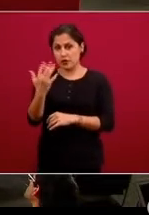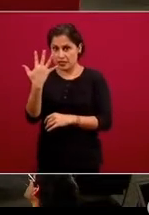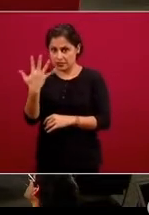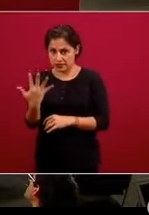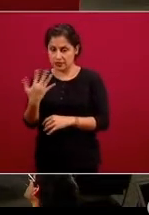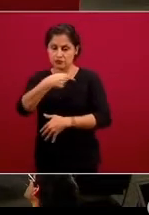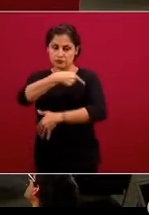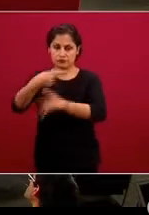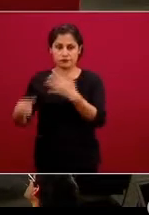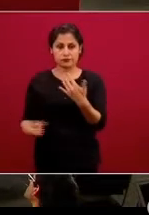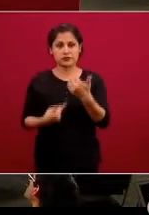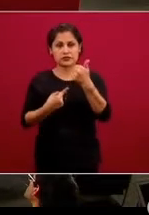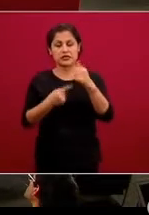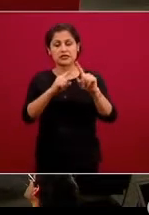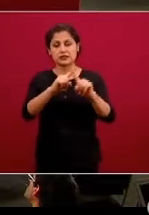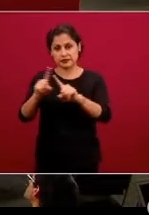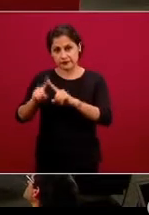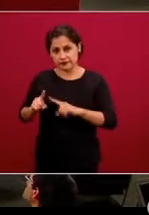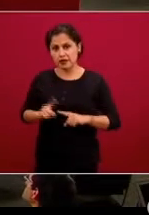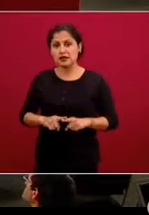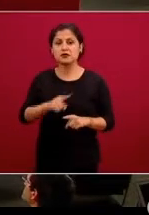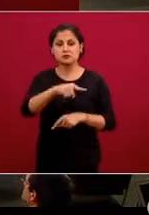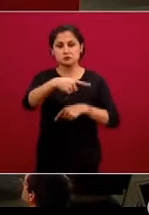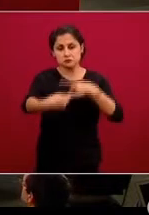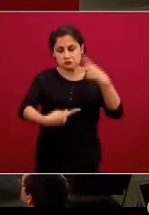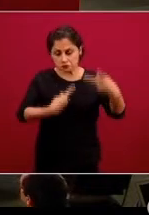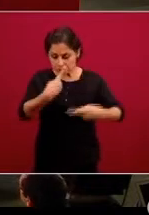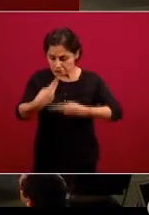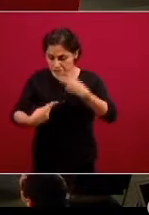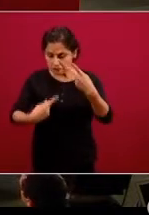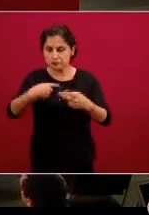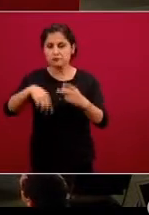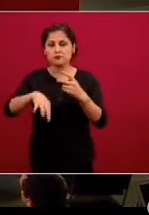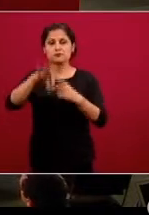those the days go by. The first option,